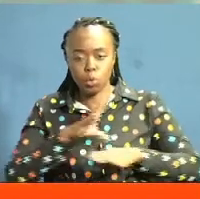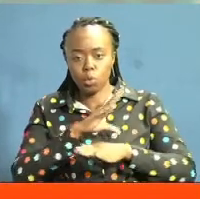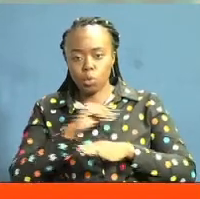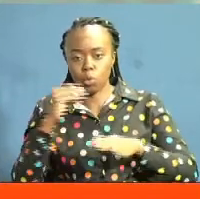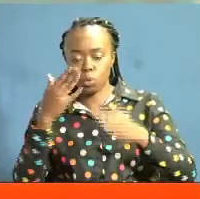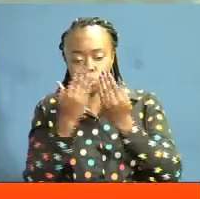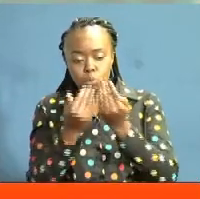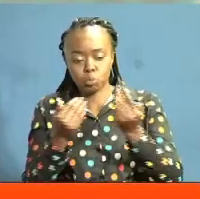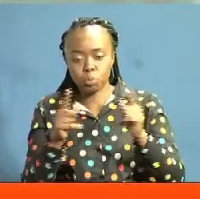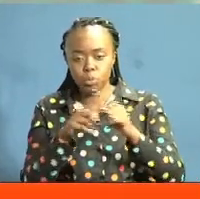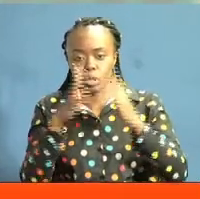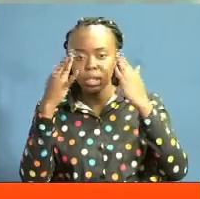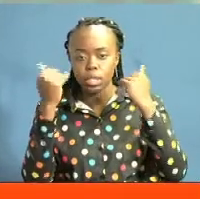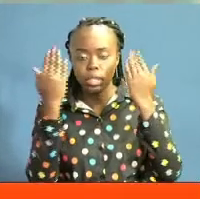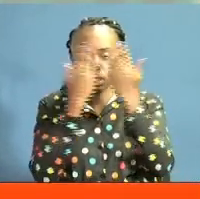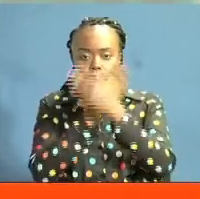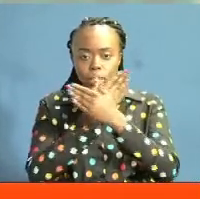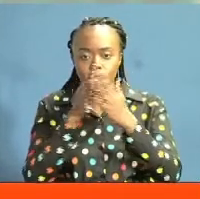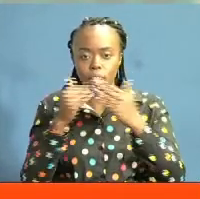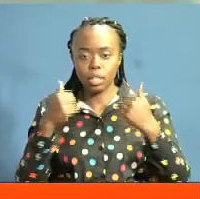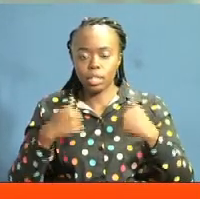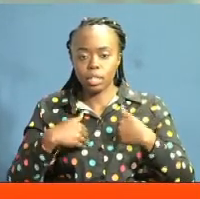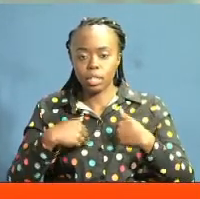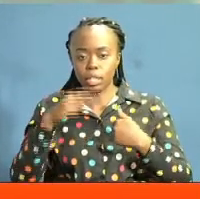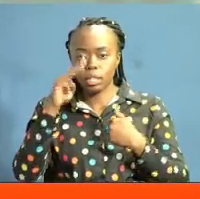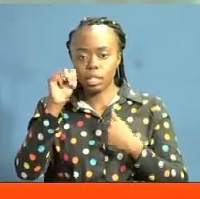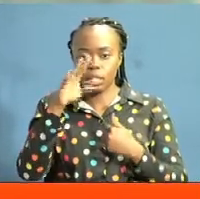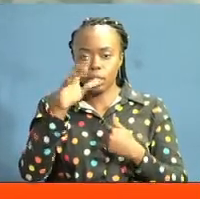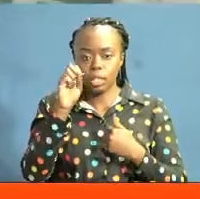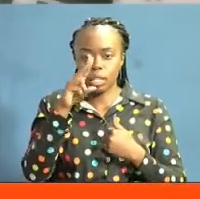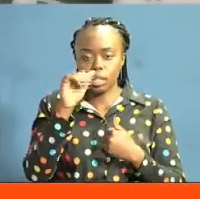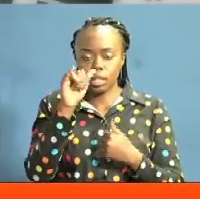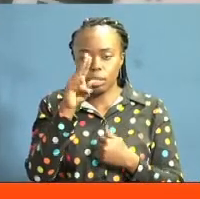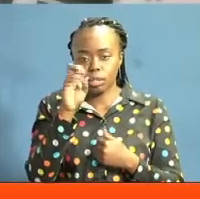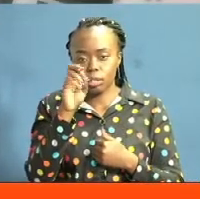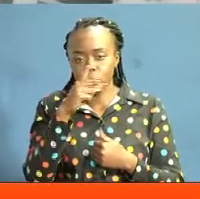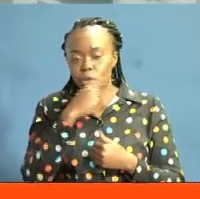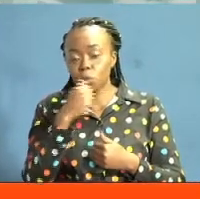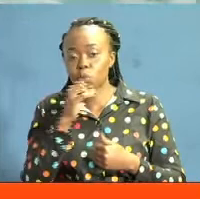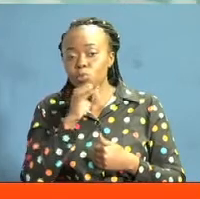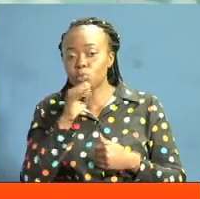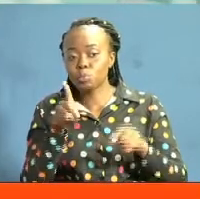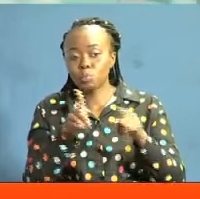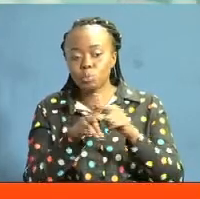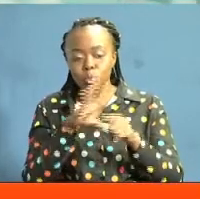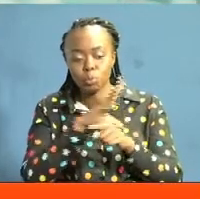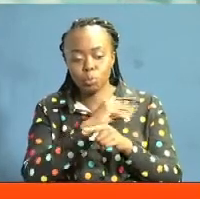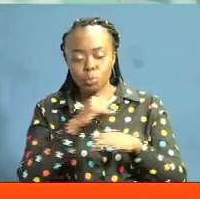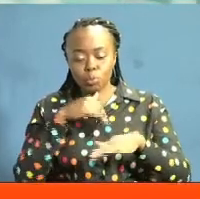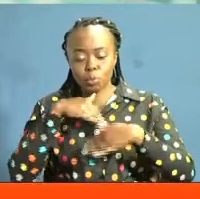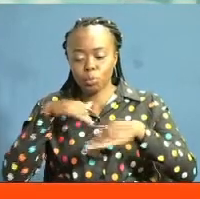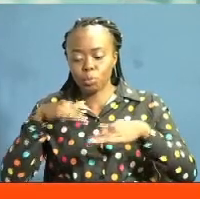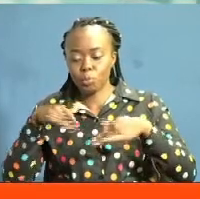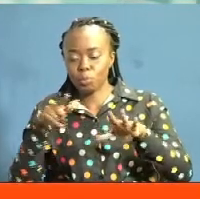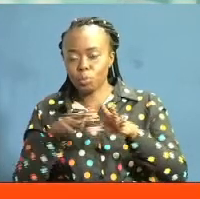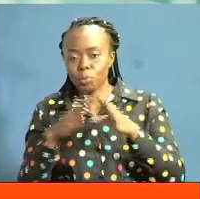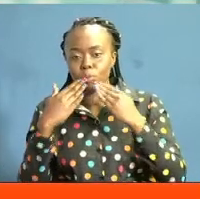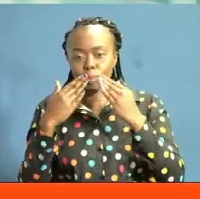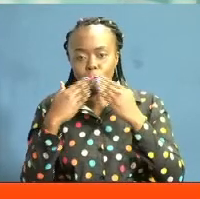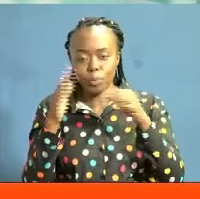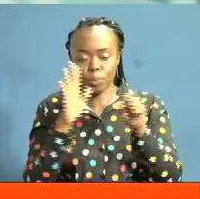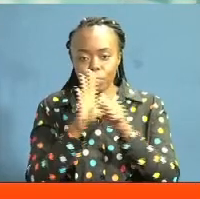youth. Now, tonight we're having Minister Catherine Karira, who is a teens and youth advocate. Many thanks